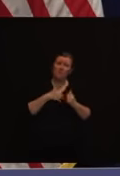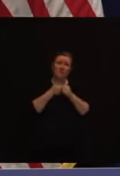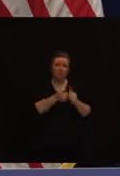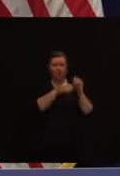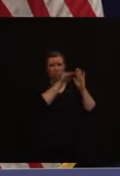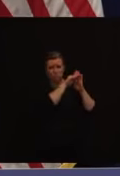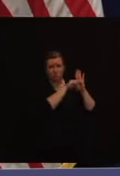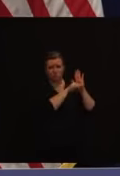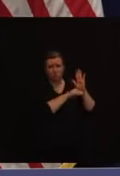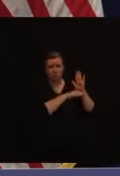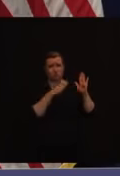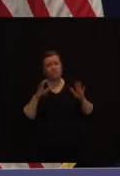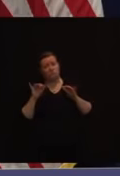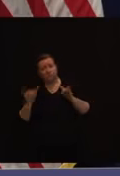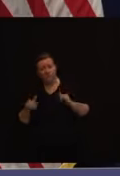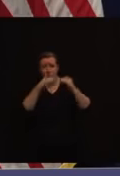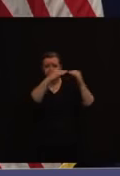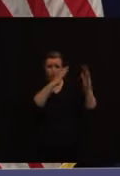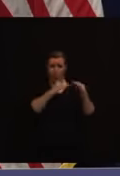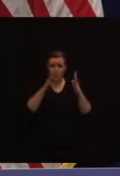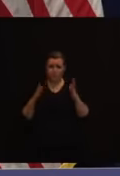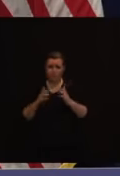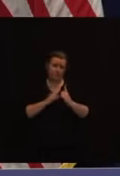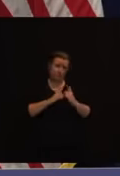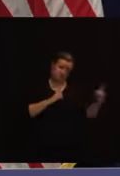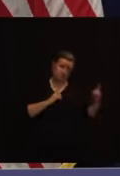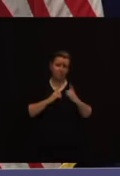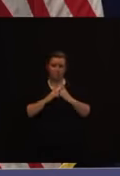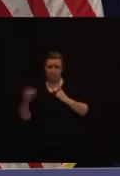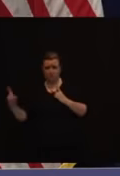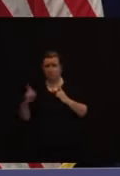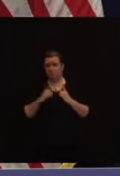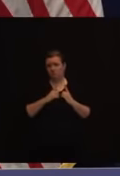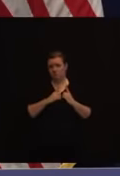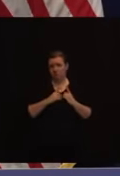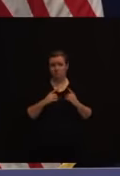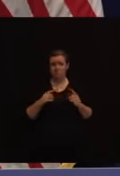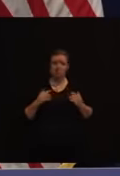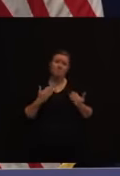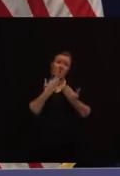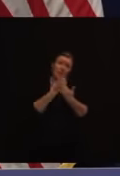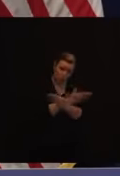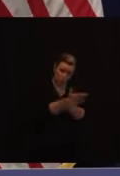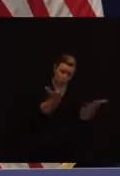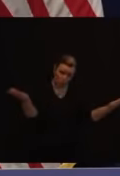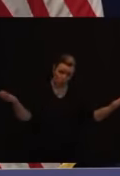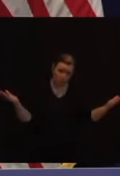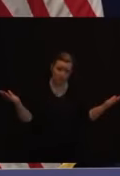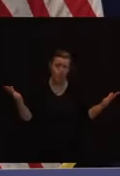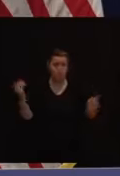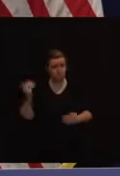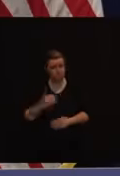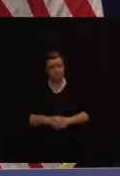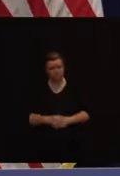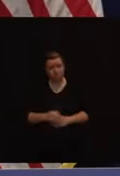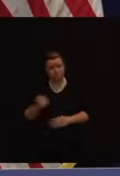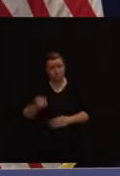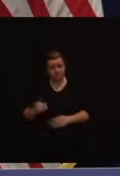in, stay home, stay away from others. And we have enormous gratitude for that, and there's no question that correlates